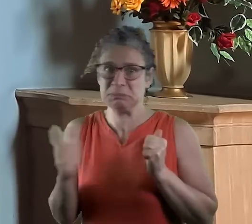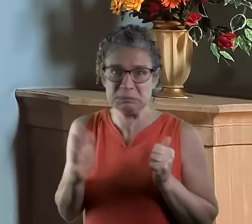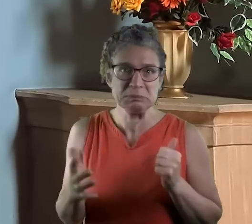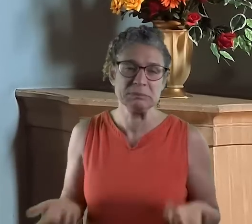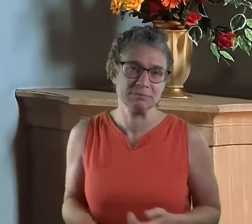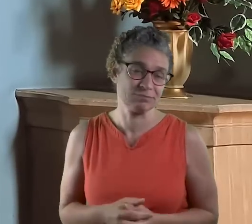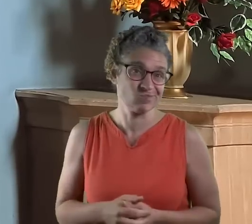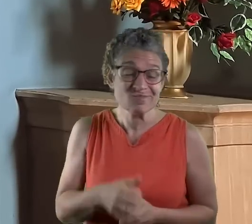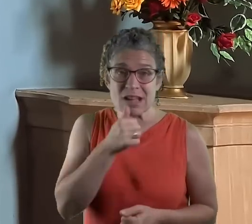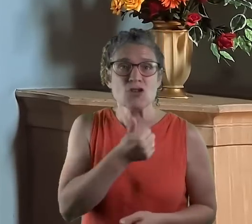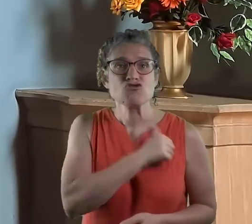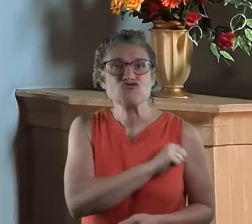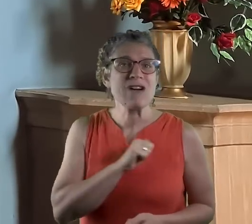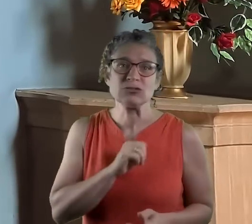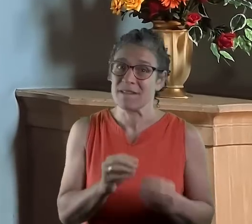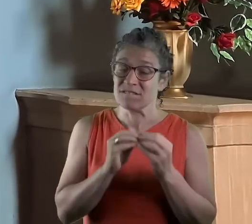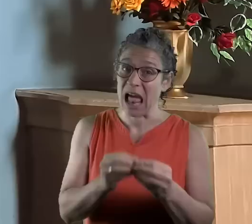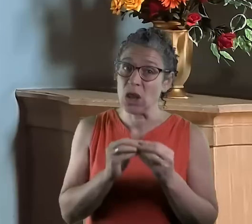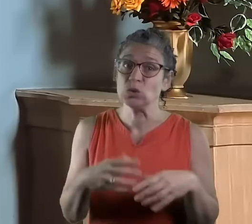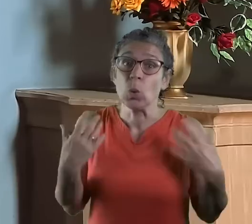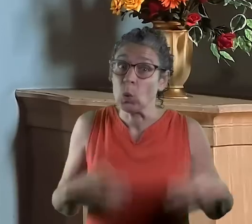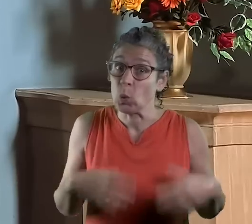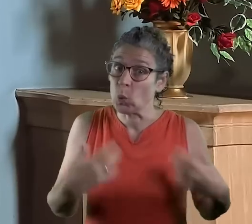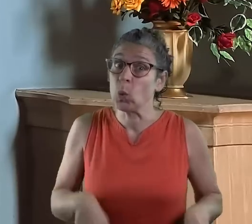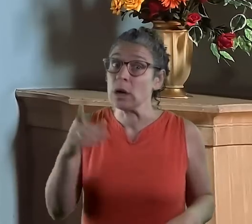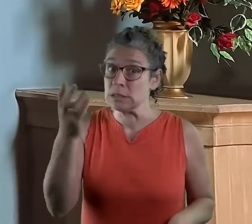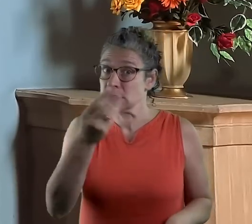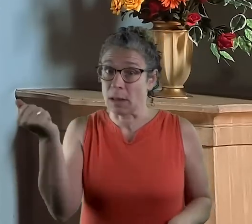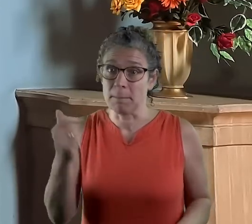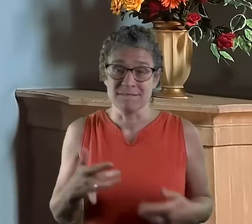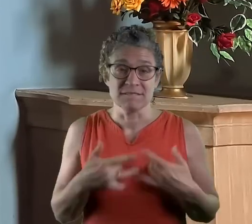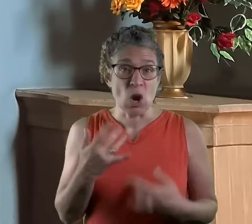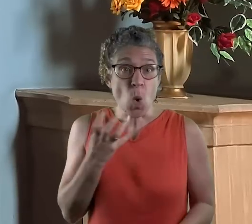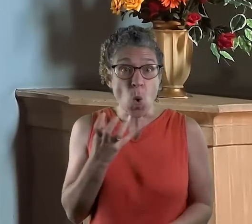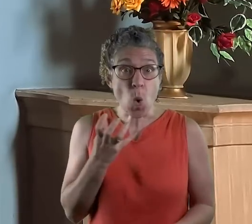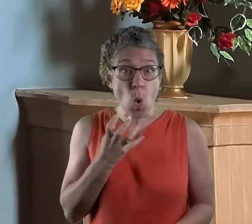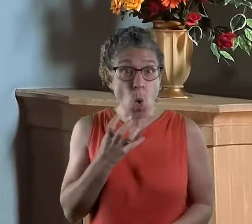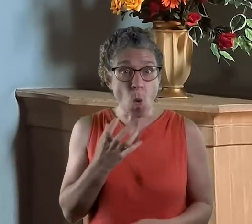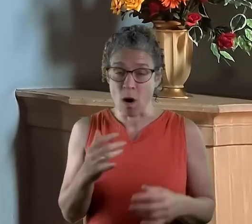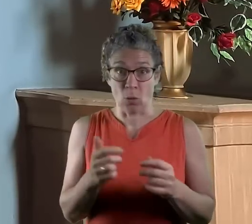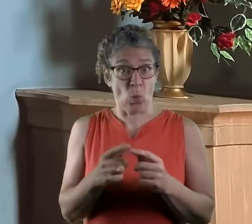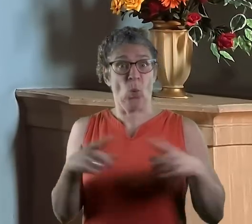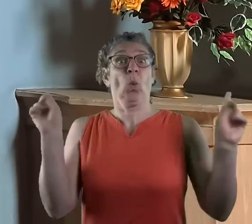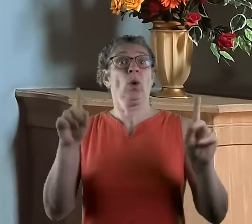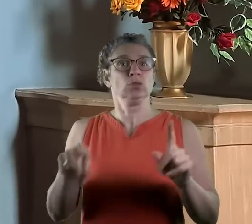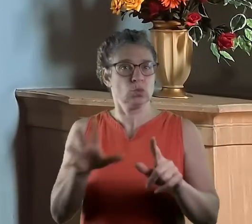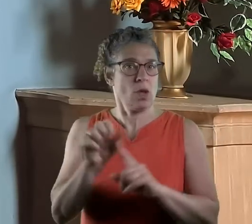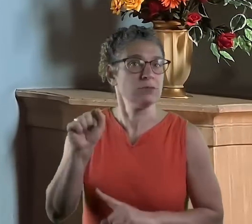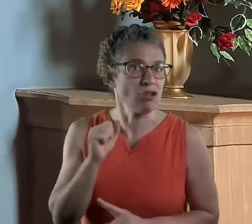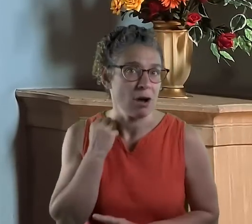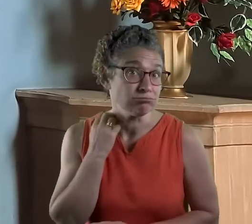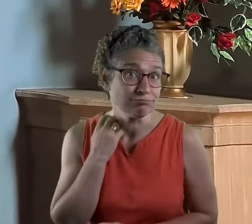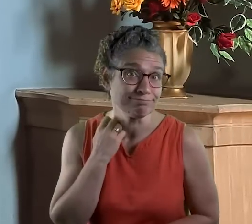Christian values, far from always being fluffy and light, can seem quite radical, quite countercultural